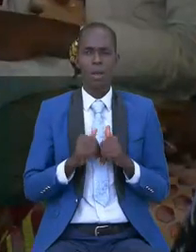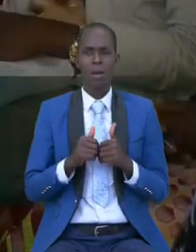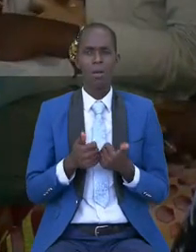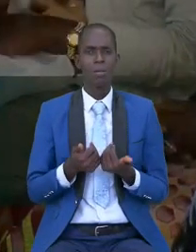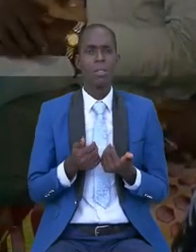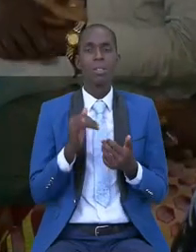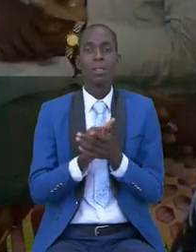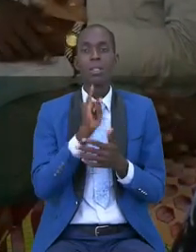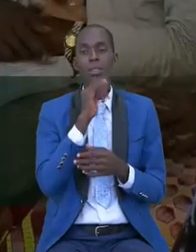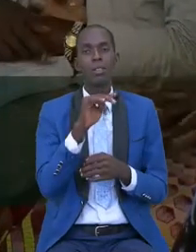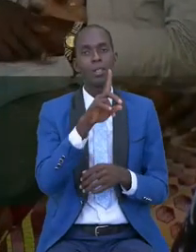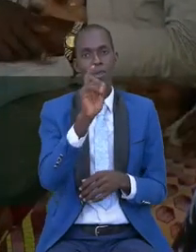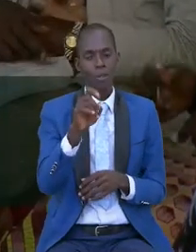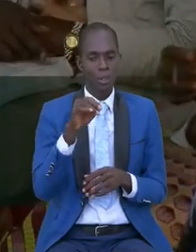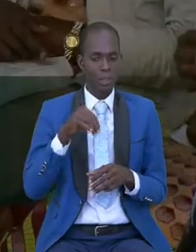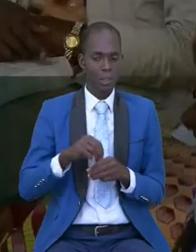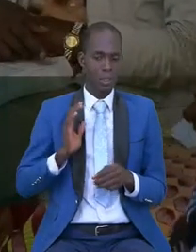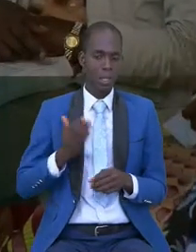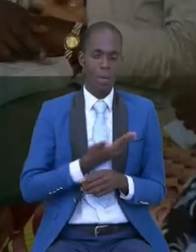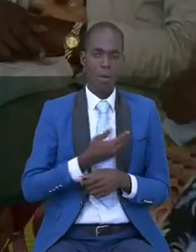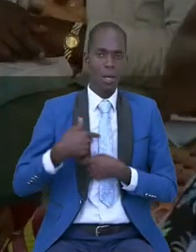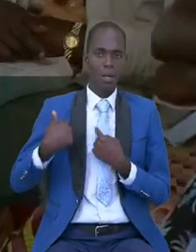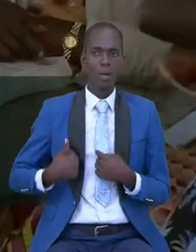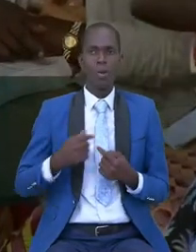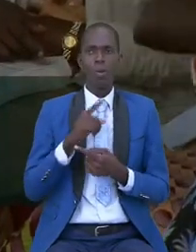the question on our hearts.